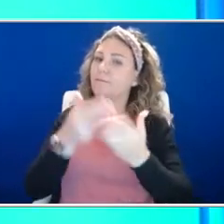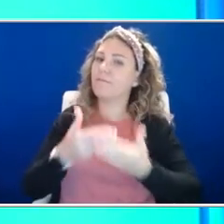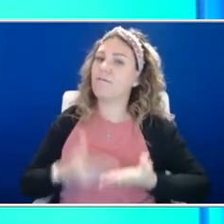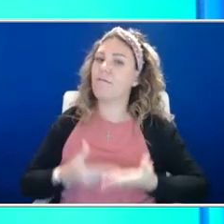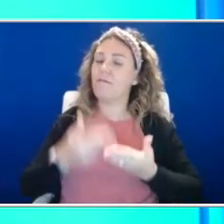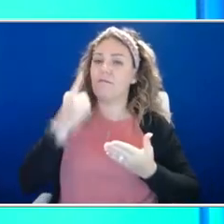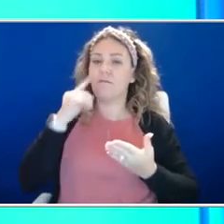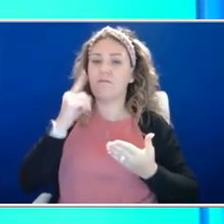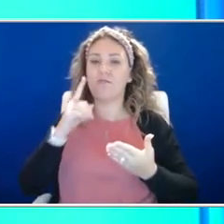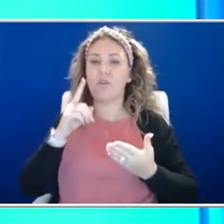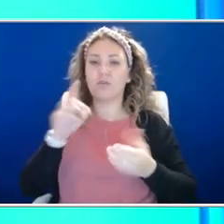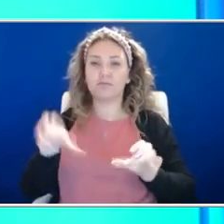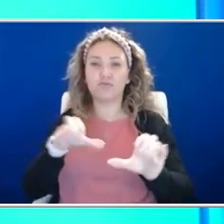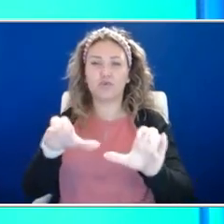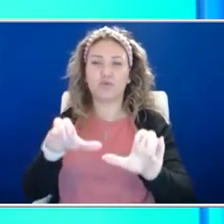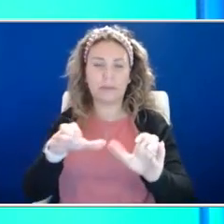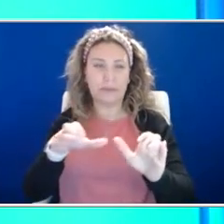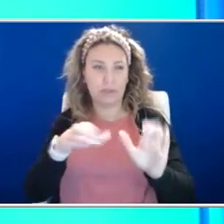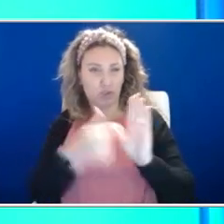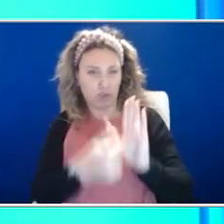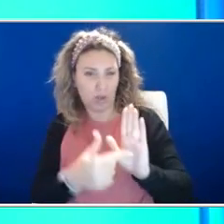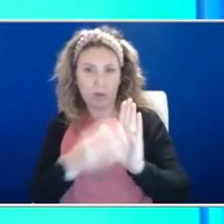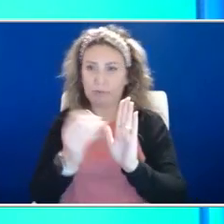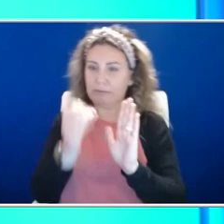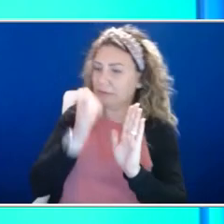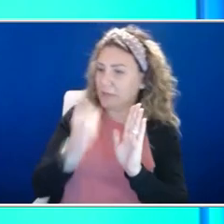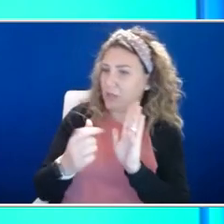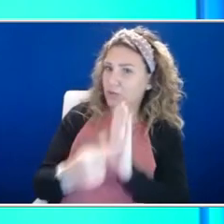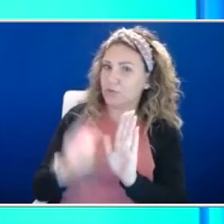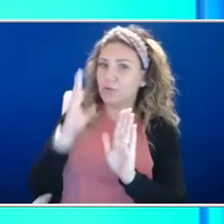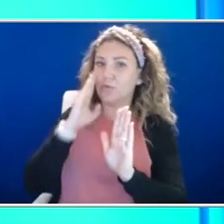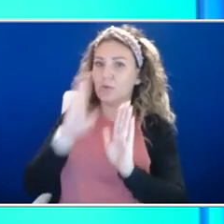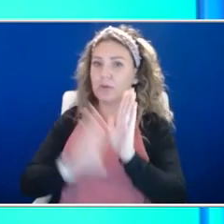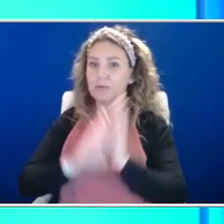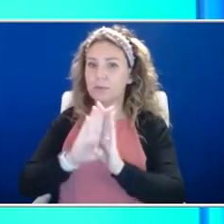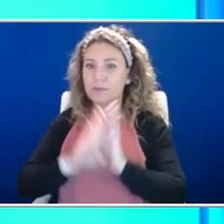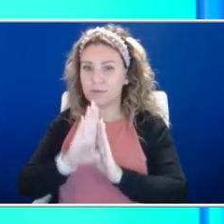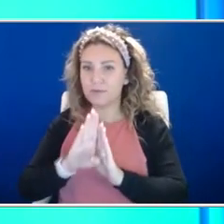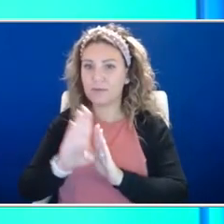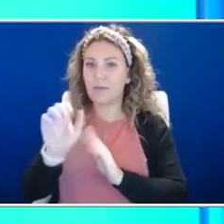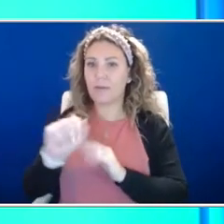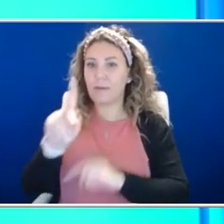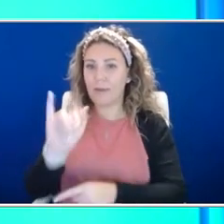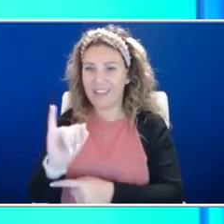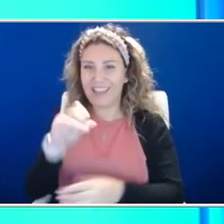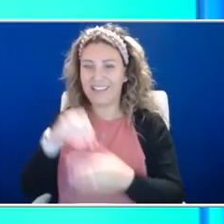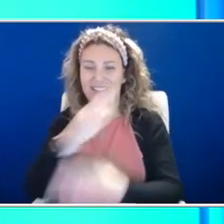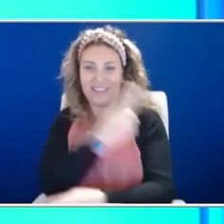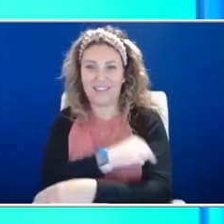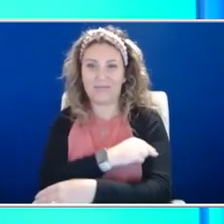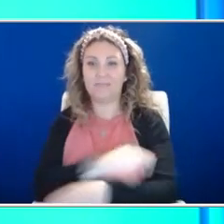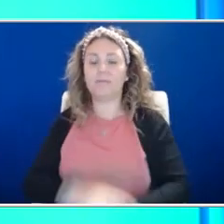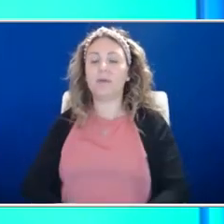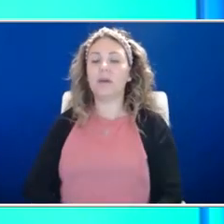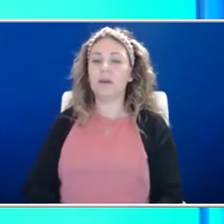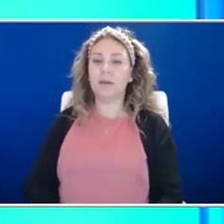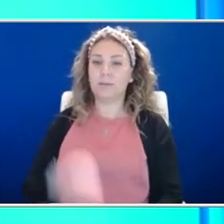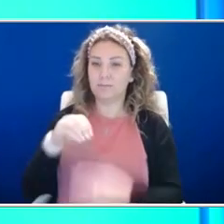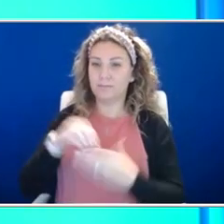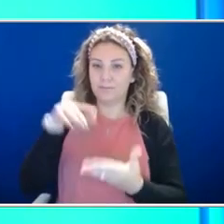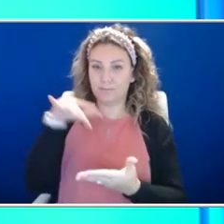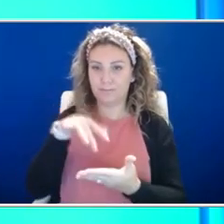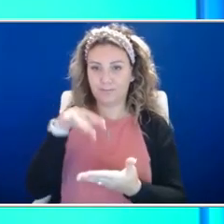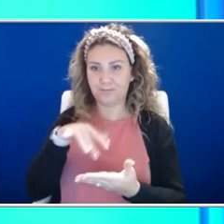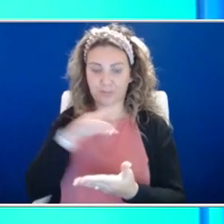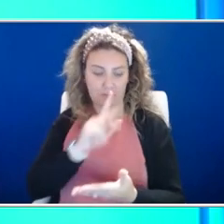in discriminating who will develop AKI versus who will not develop AKI in the hospital. So in our study, we show that a